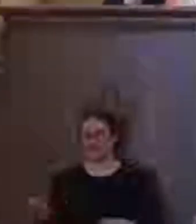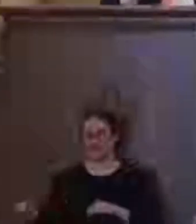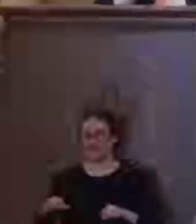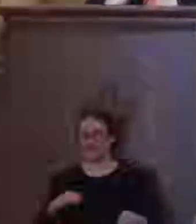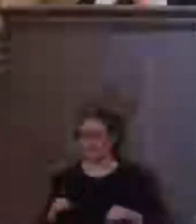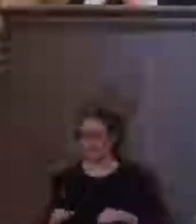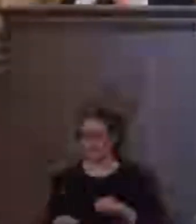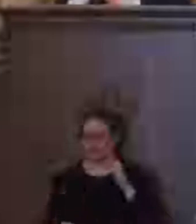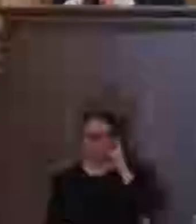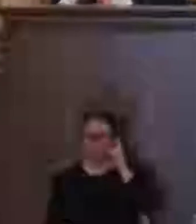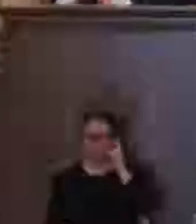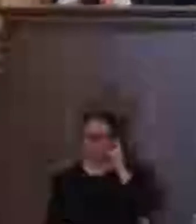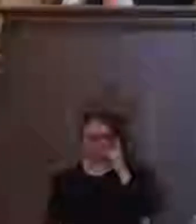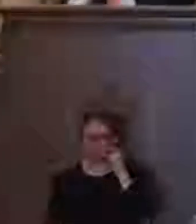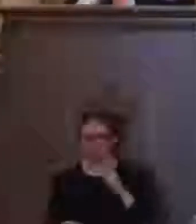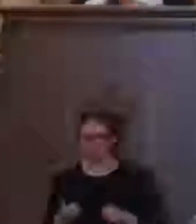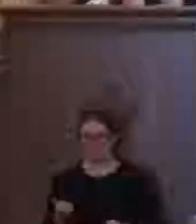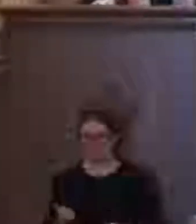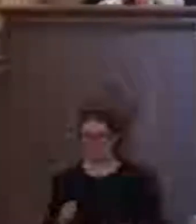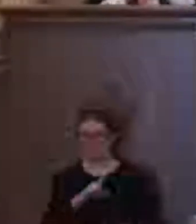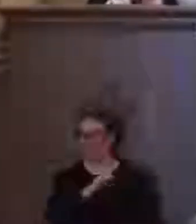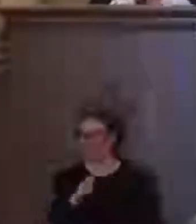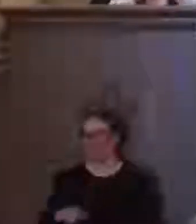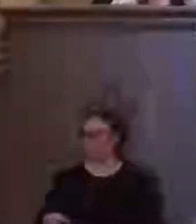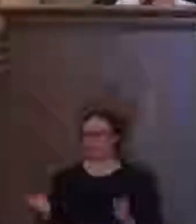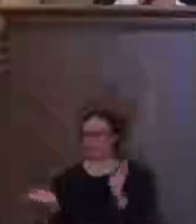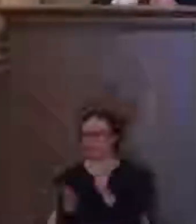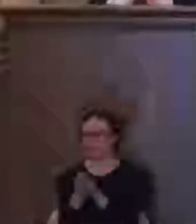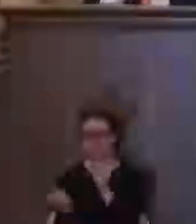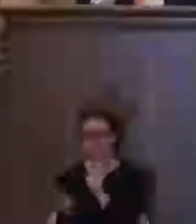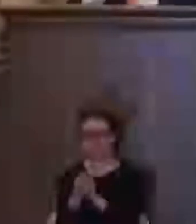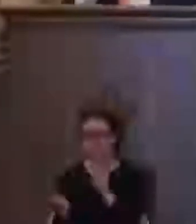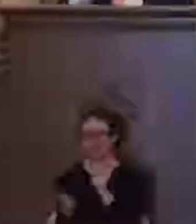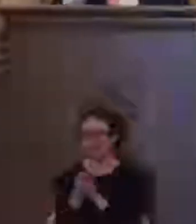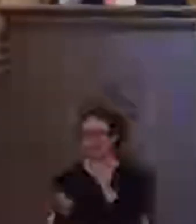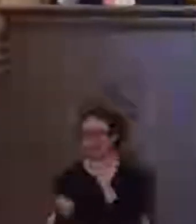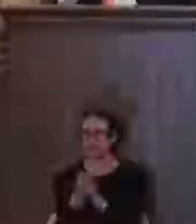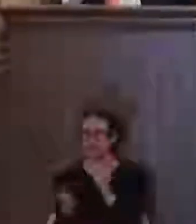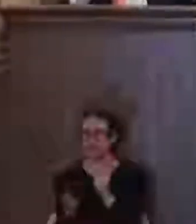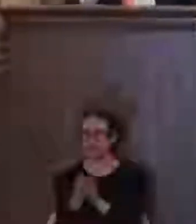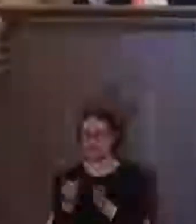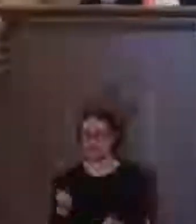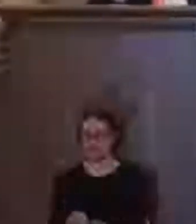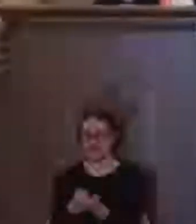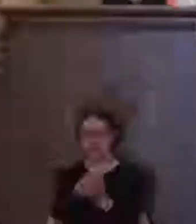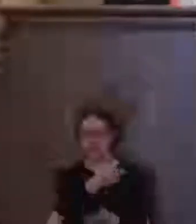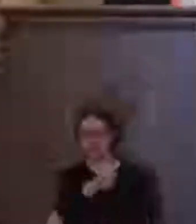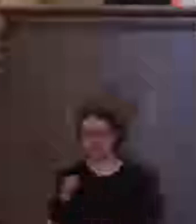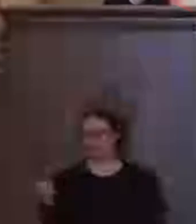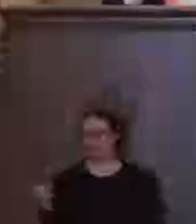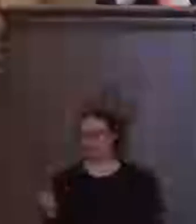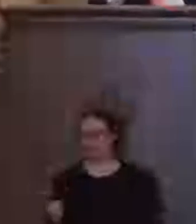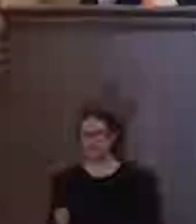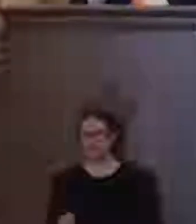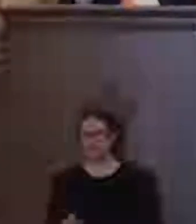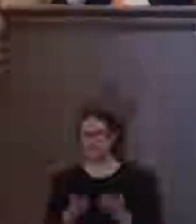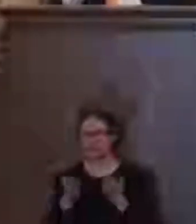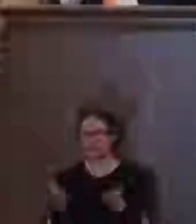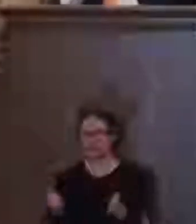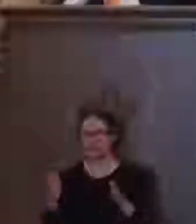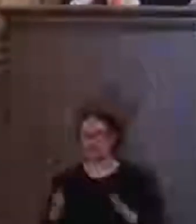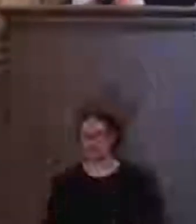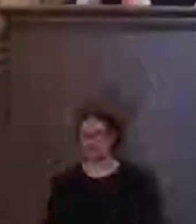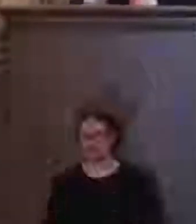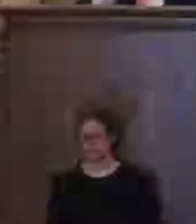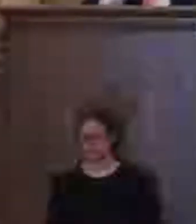what God can do. Somebody ought to give the Lord a hand clap of praise. He's going to help you. He's your provider.